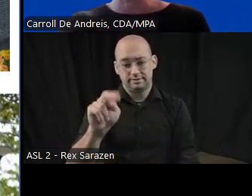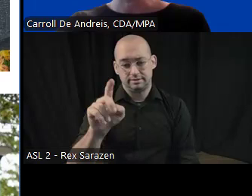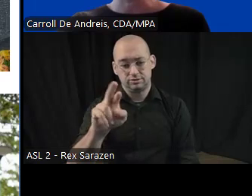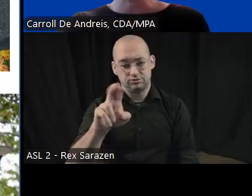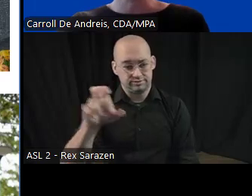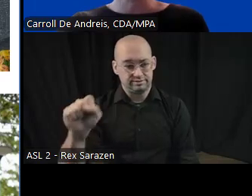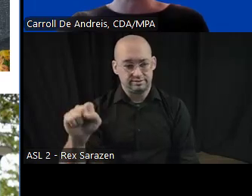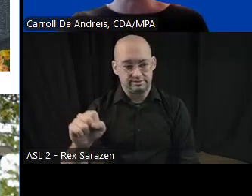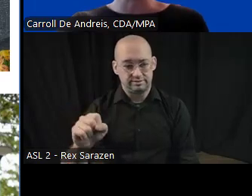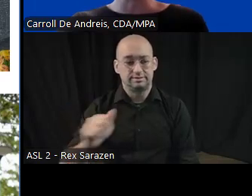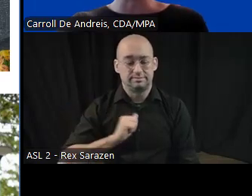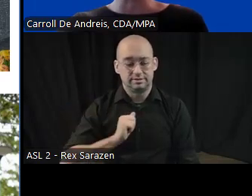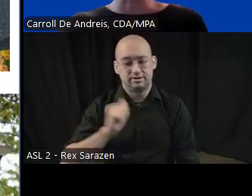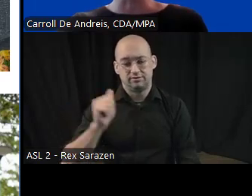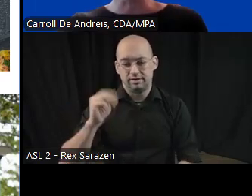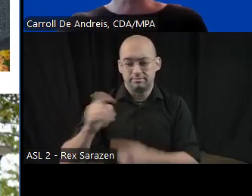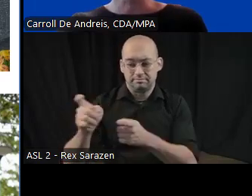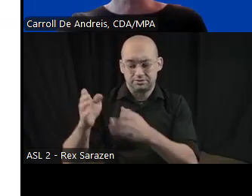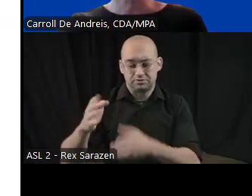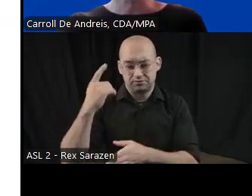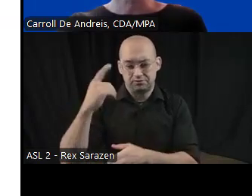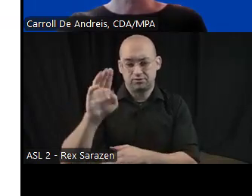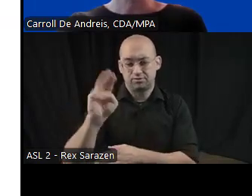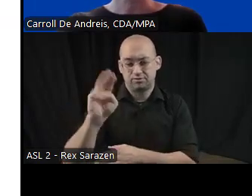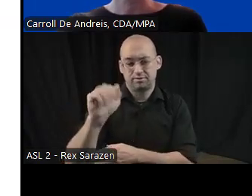Aging. We can go to the next slide.